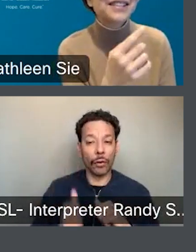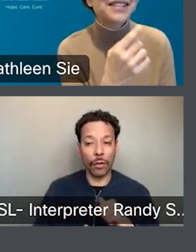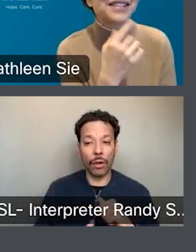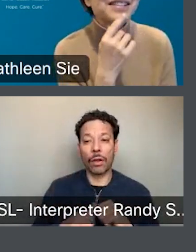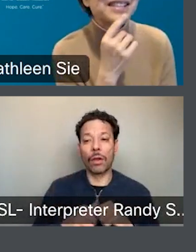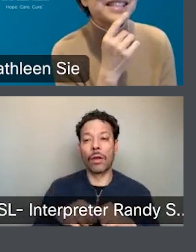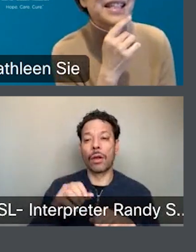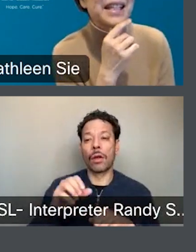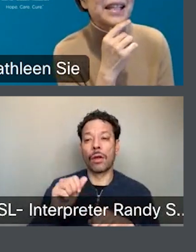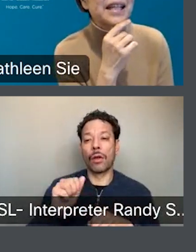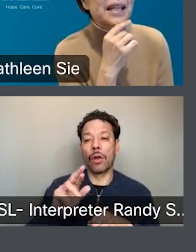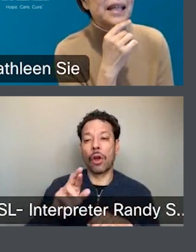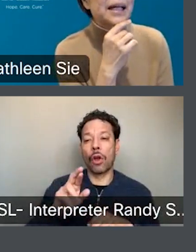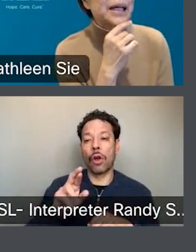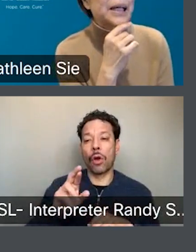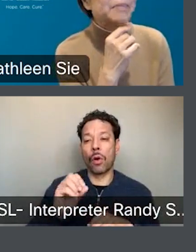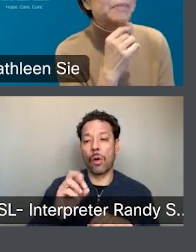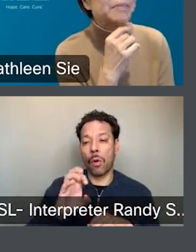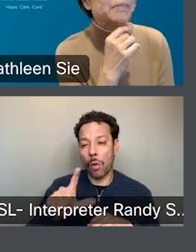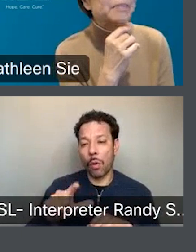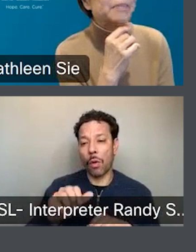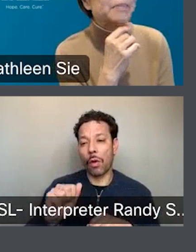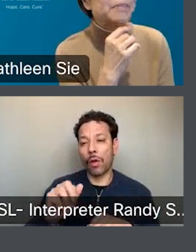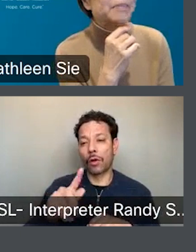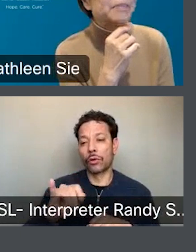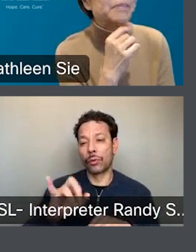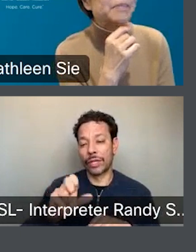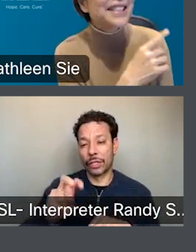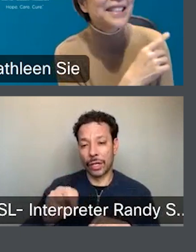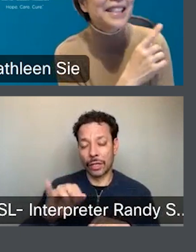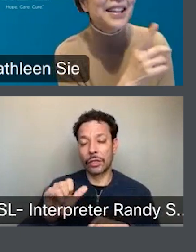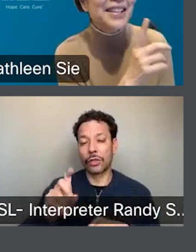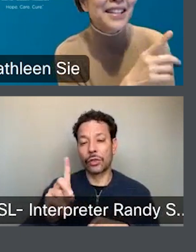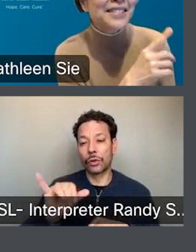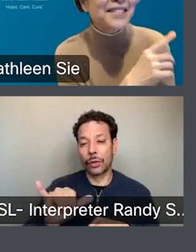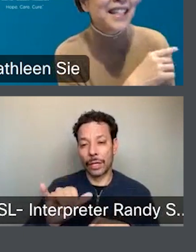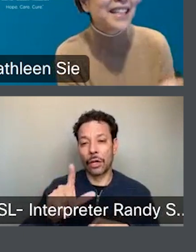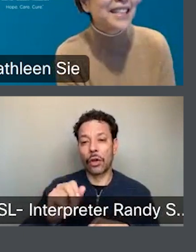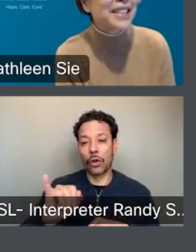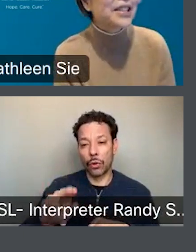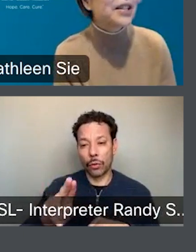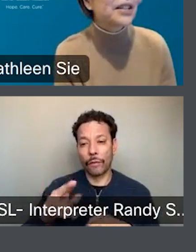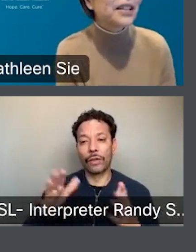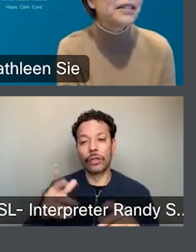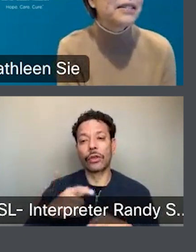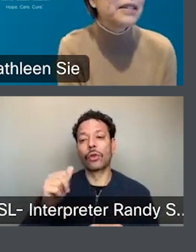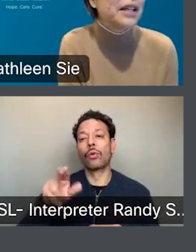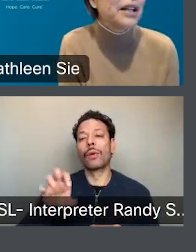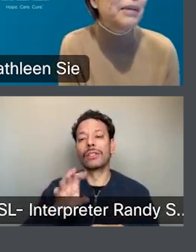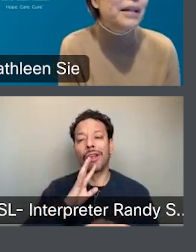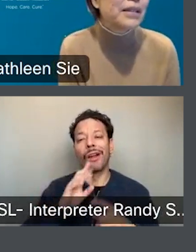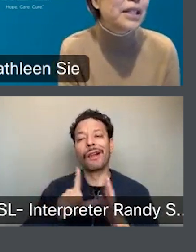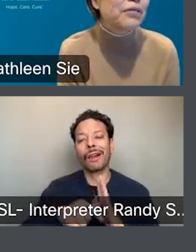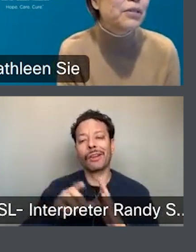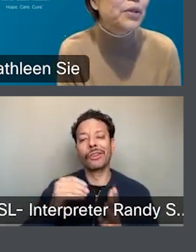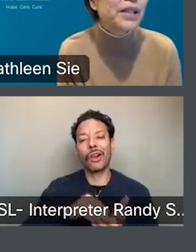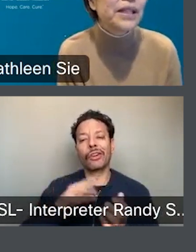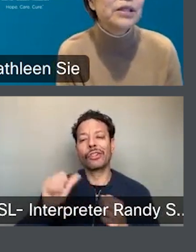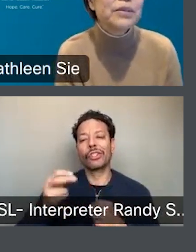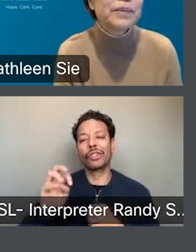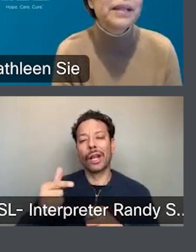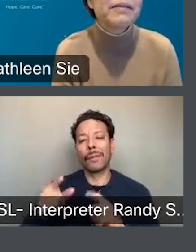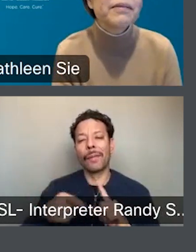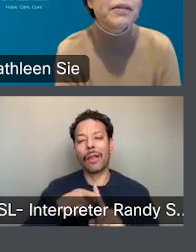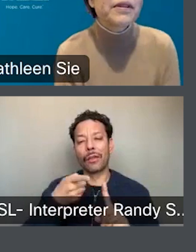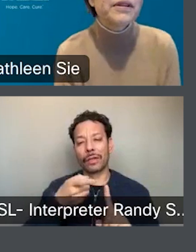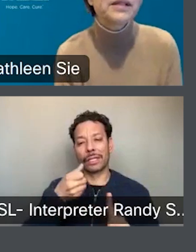Liu has done. And then Grace is going to talk, Dr. Chang is going to talk later about a self-reported